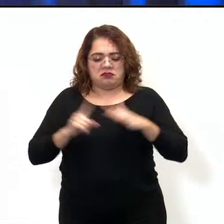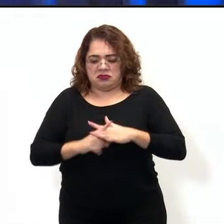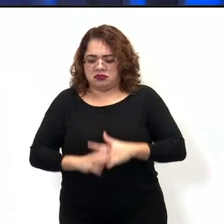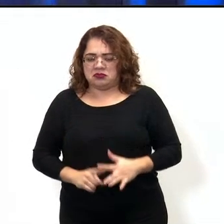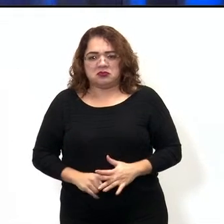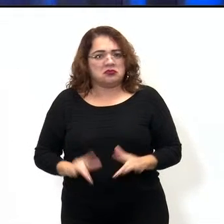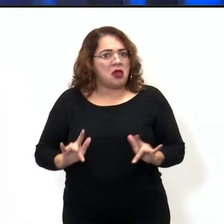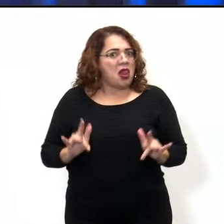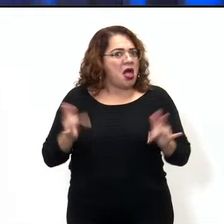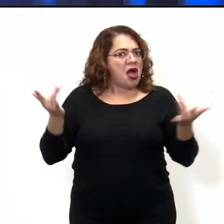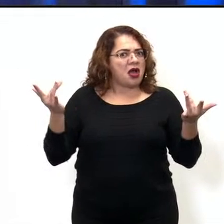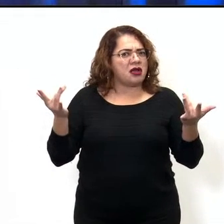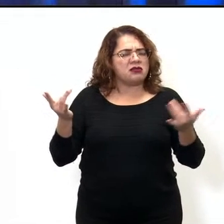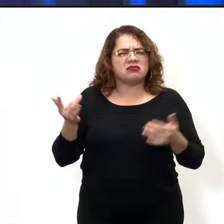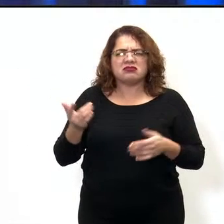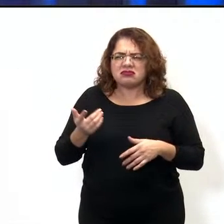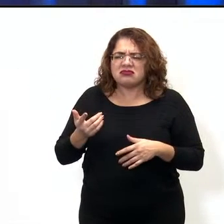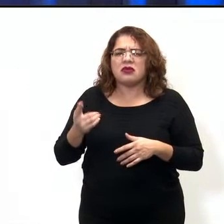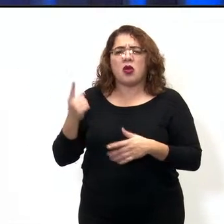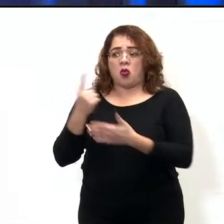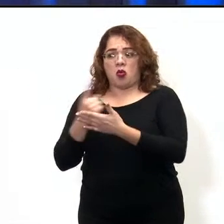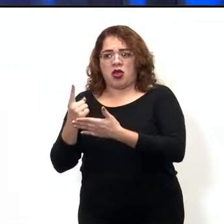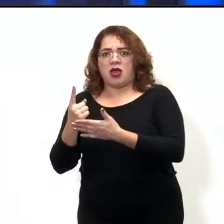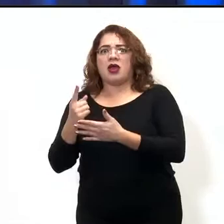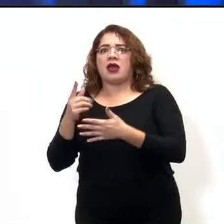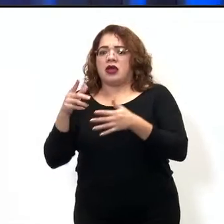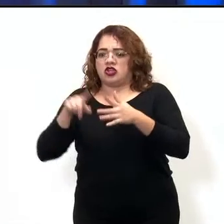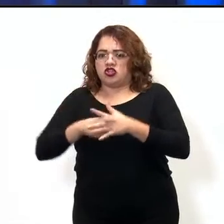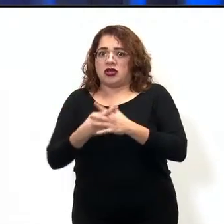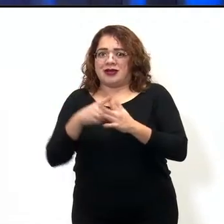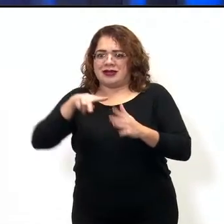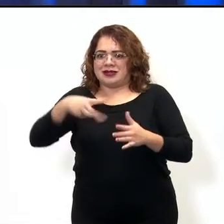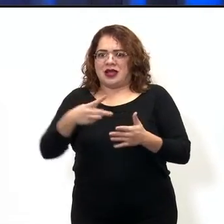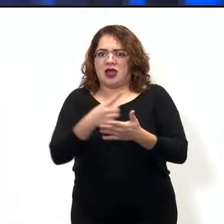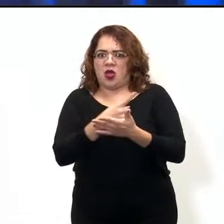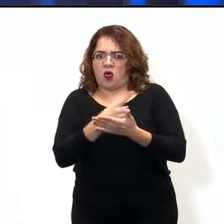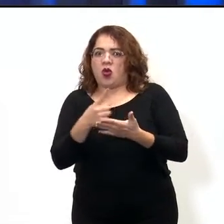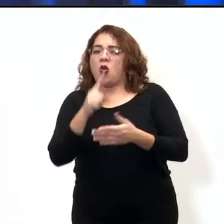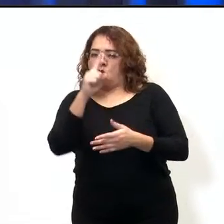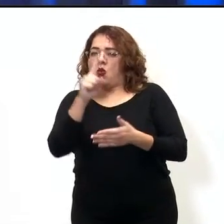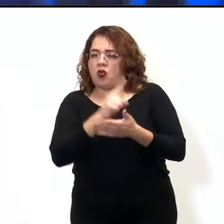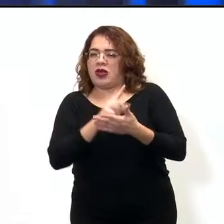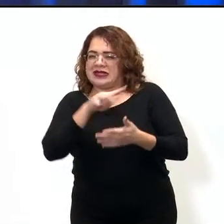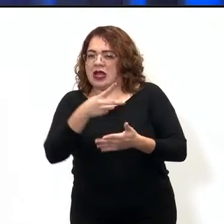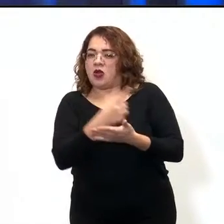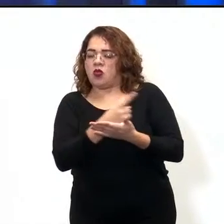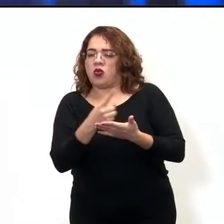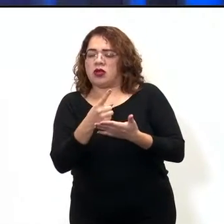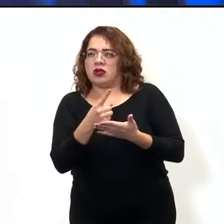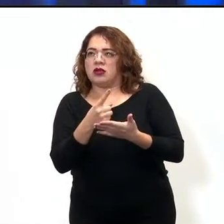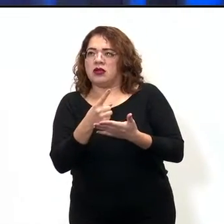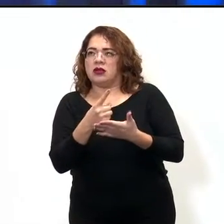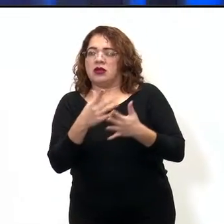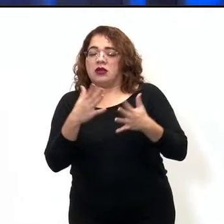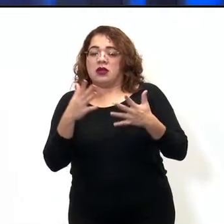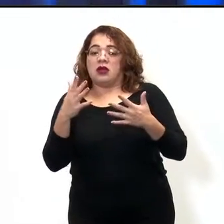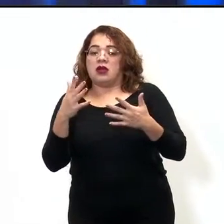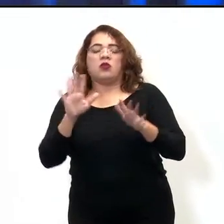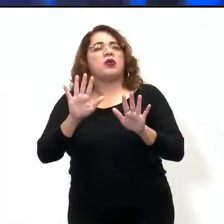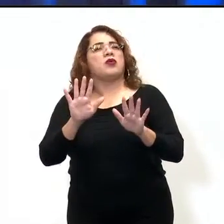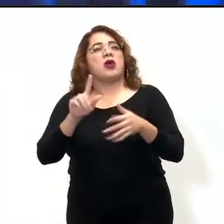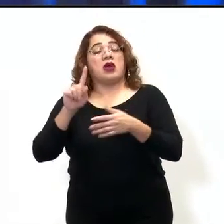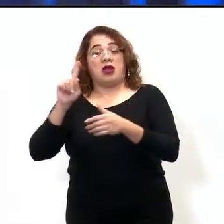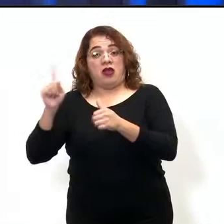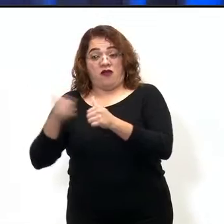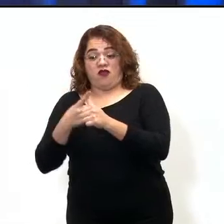and the symptoms got a little worse over time. Then 1 week later, that at the end of that week of